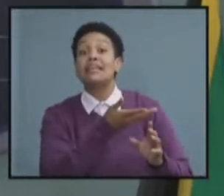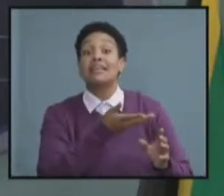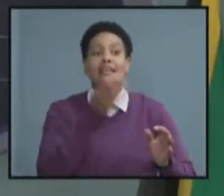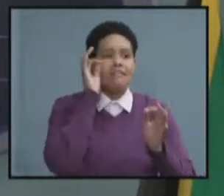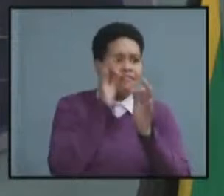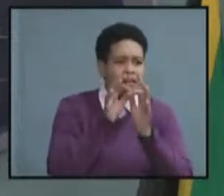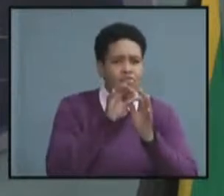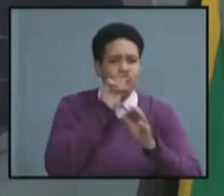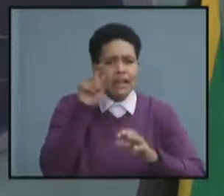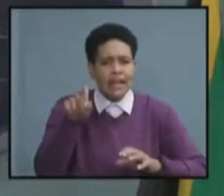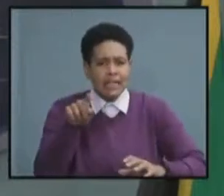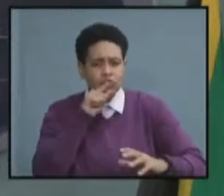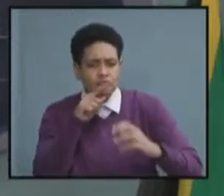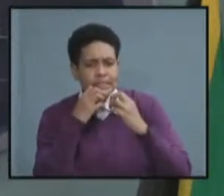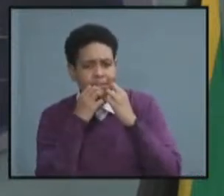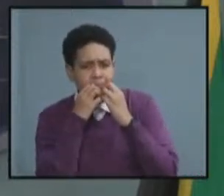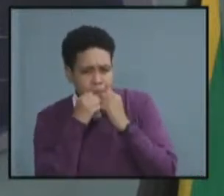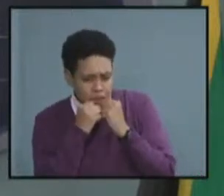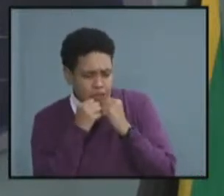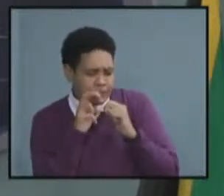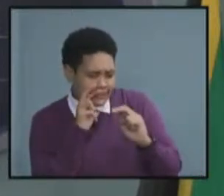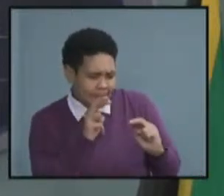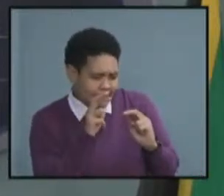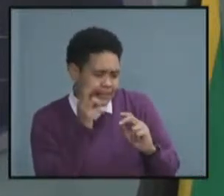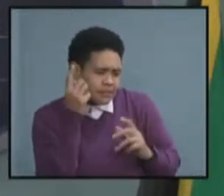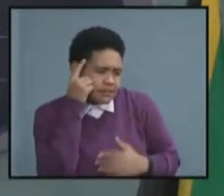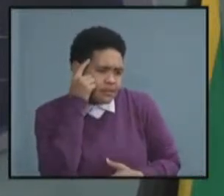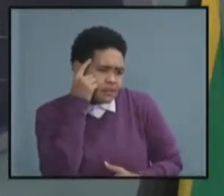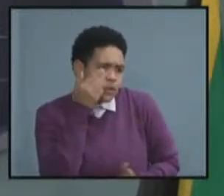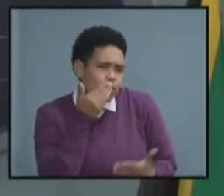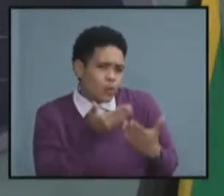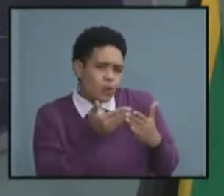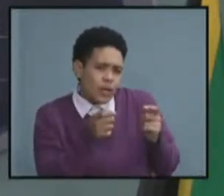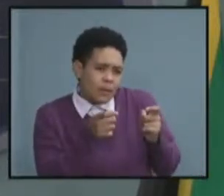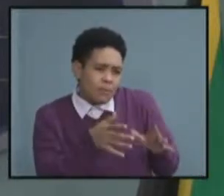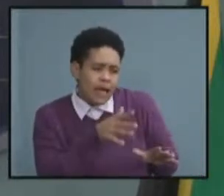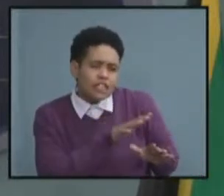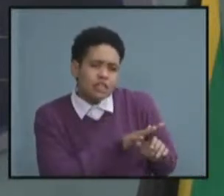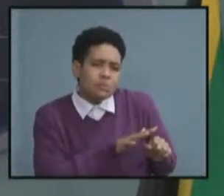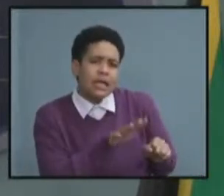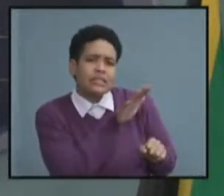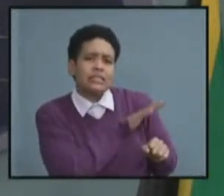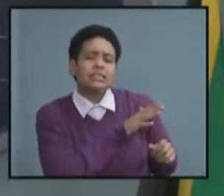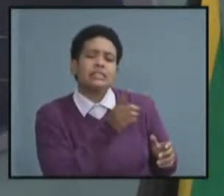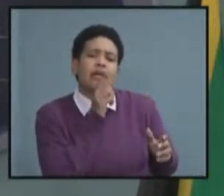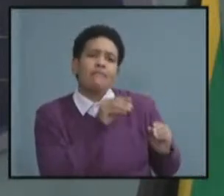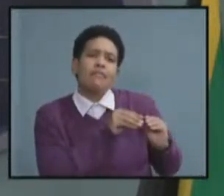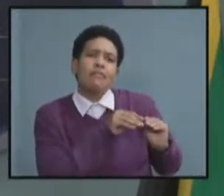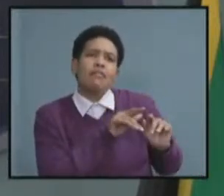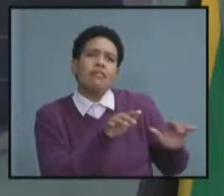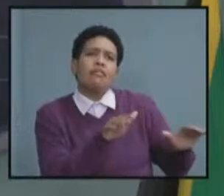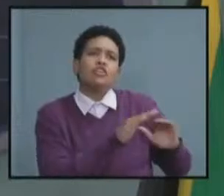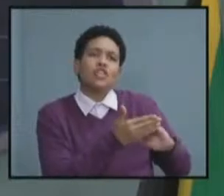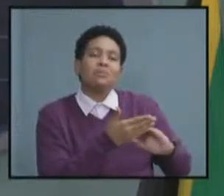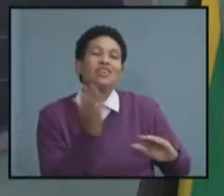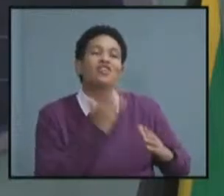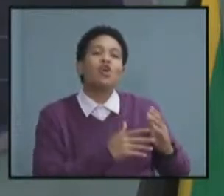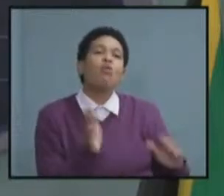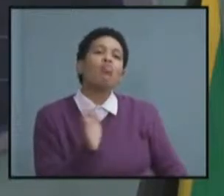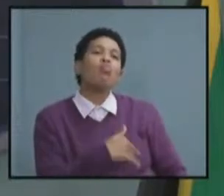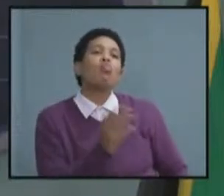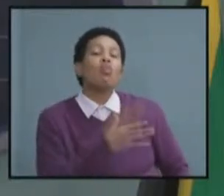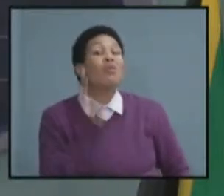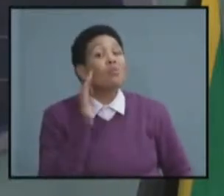is necessary to preserve the good management of the epidemic in Jamaica. So